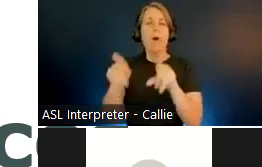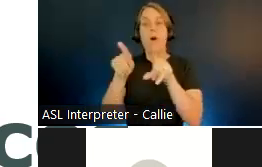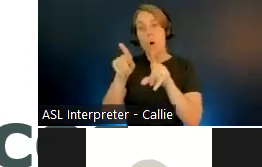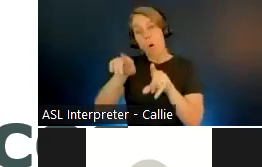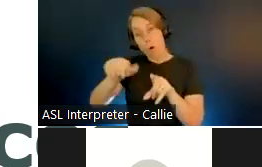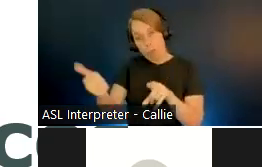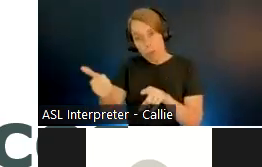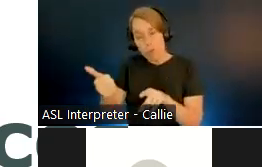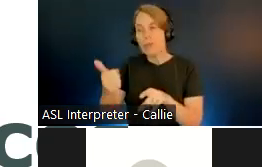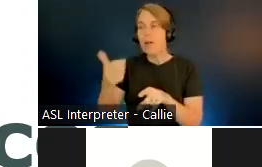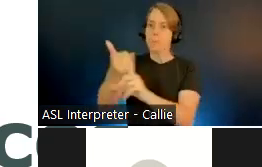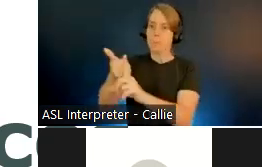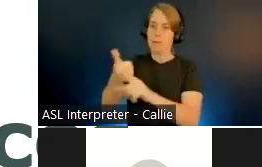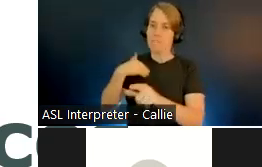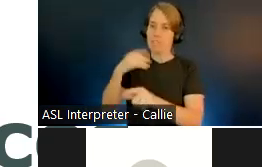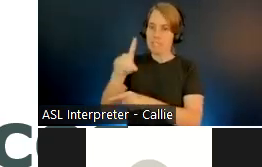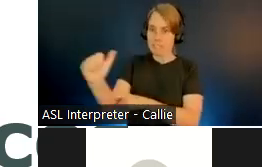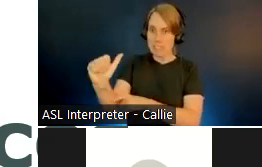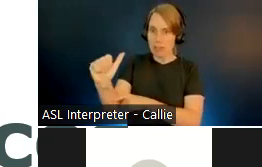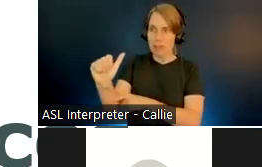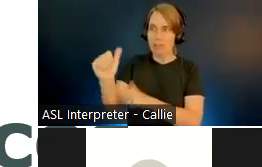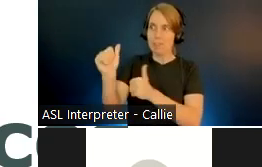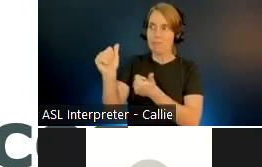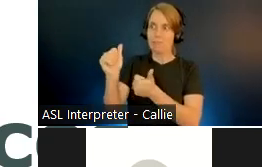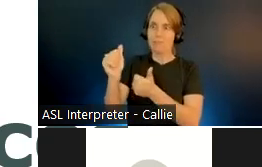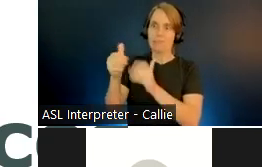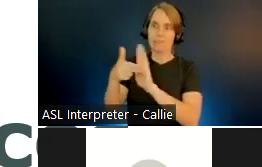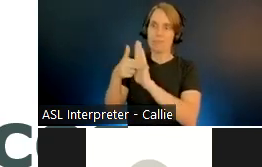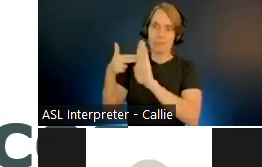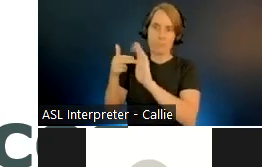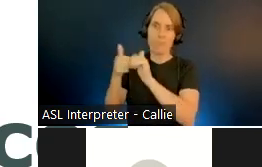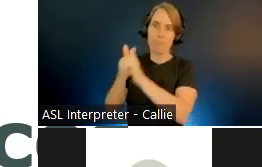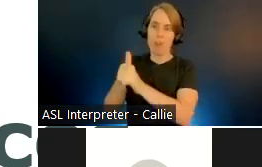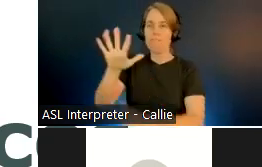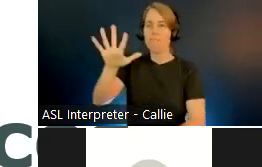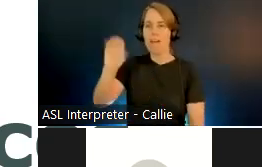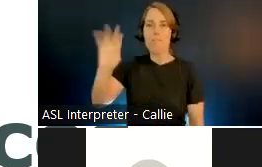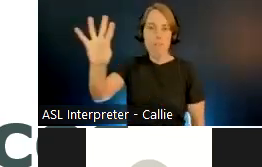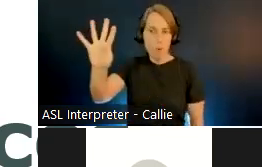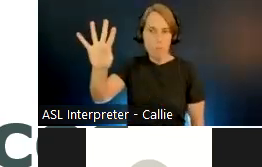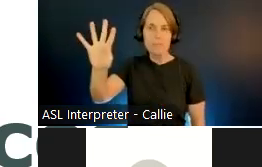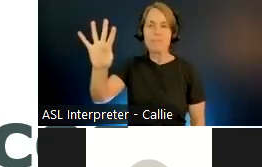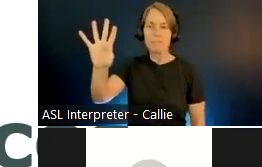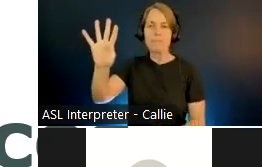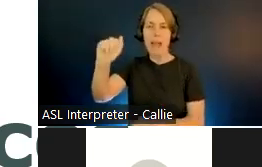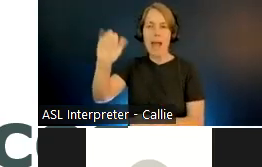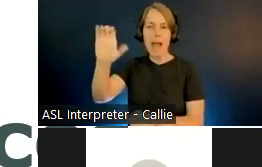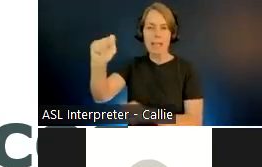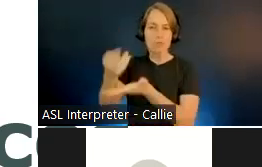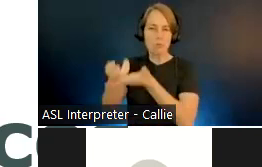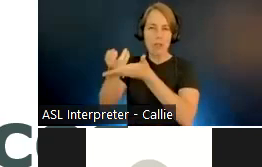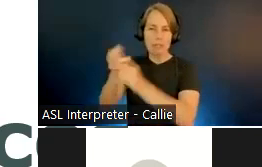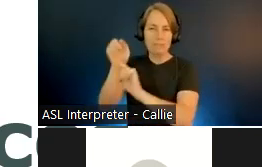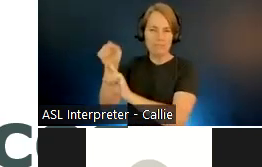the Rehabilitation Act. So it could be a student who doesn't need special education, but who does